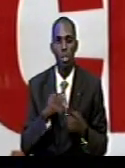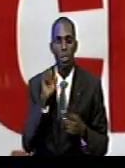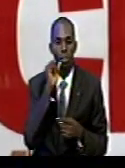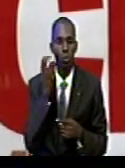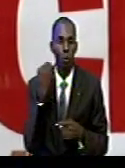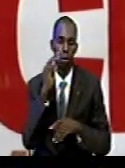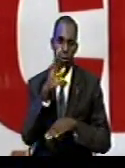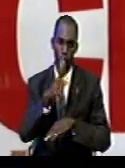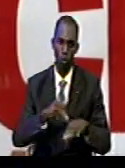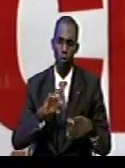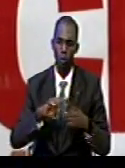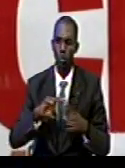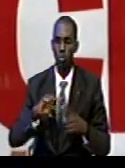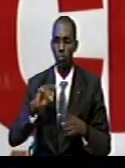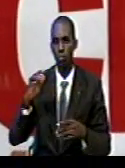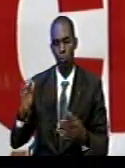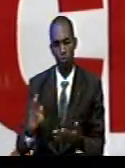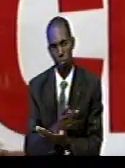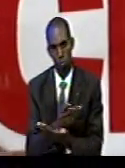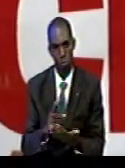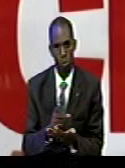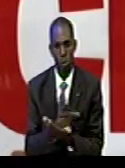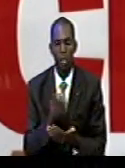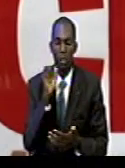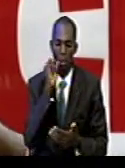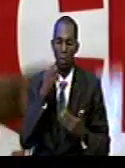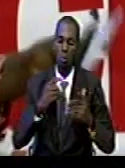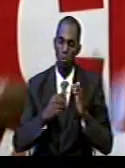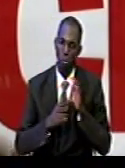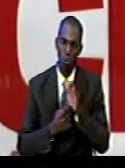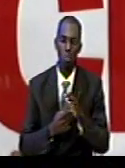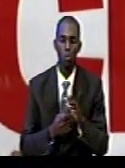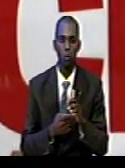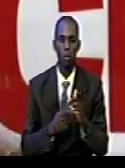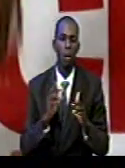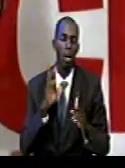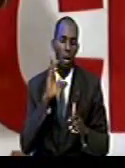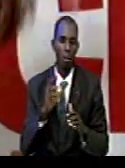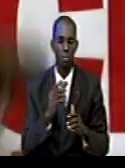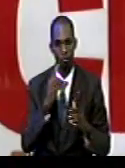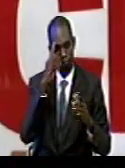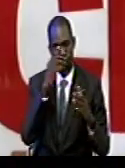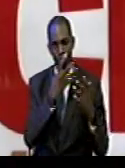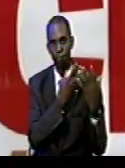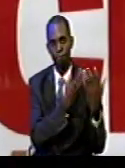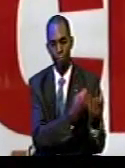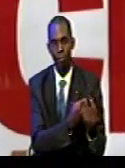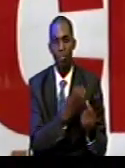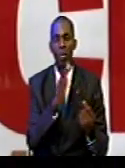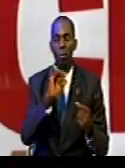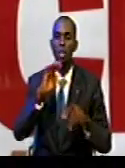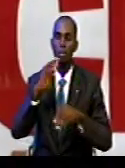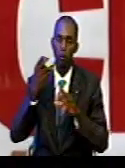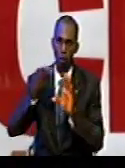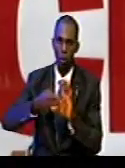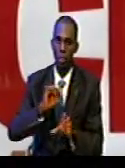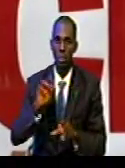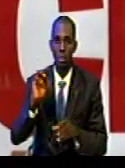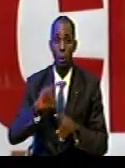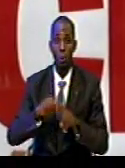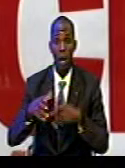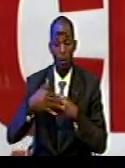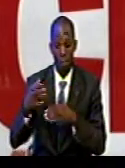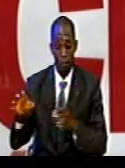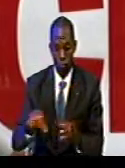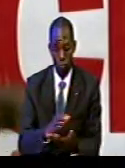was managing. Even when we are called that we are going to cook yesterday in the kitchen, I raised up my hand with faith. And when we came, I was